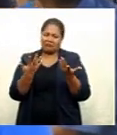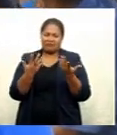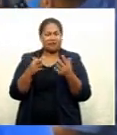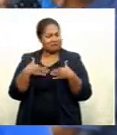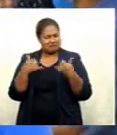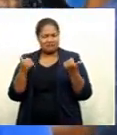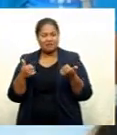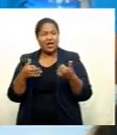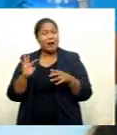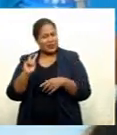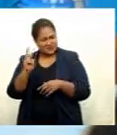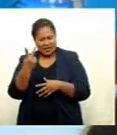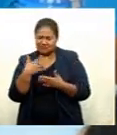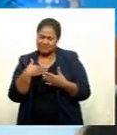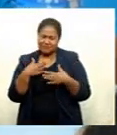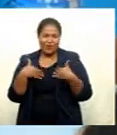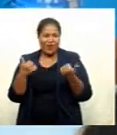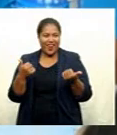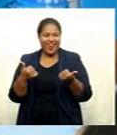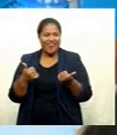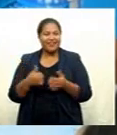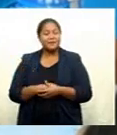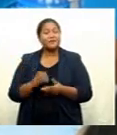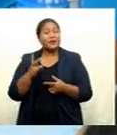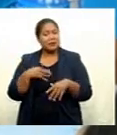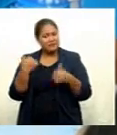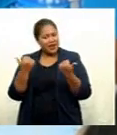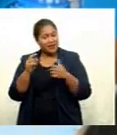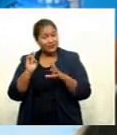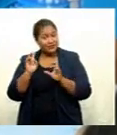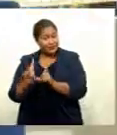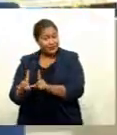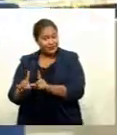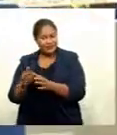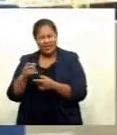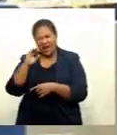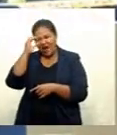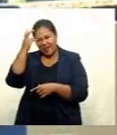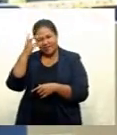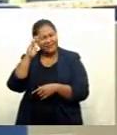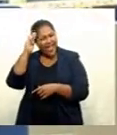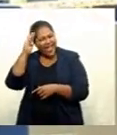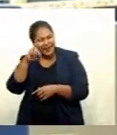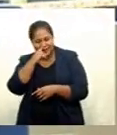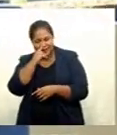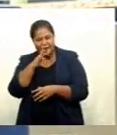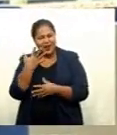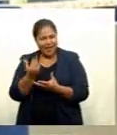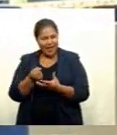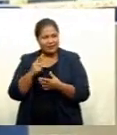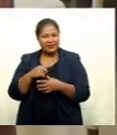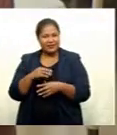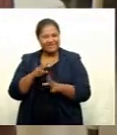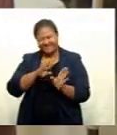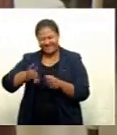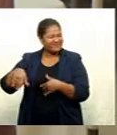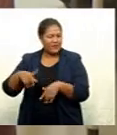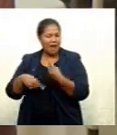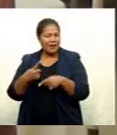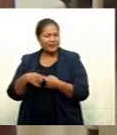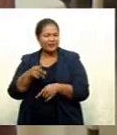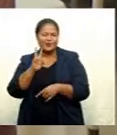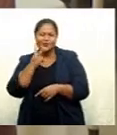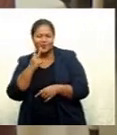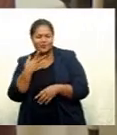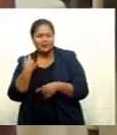am also feeling well. Majority of those that turned up are older citizens who have brushed aside the rumors about the vaccine